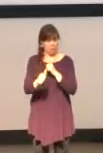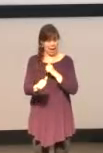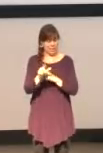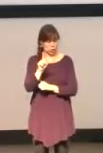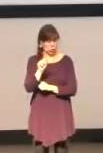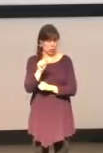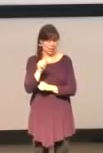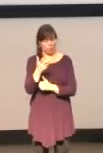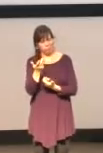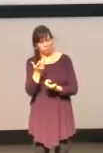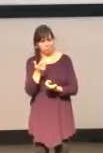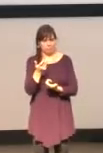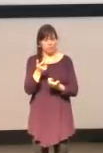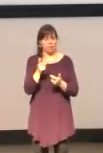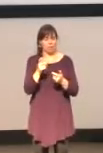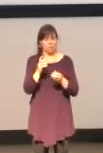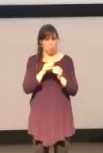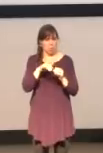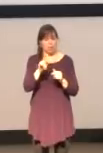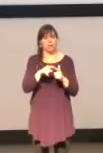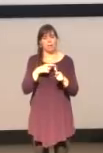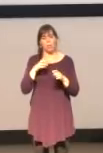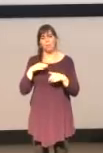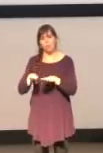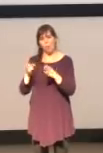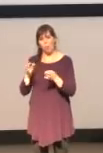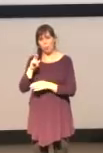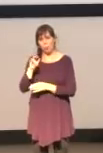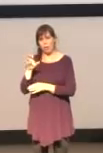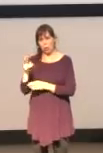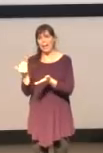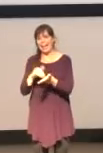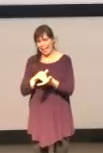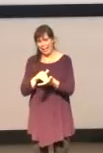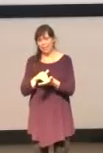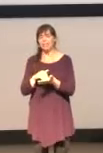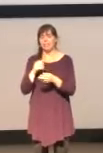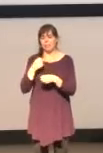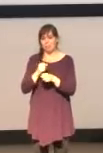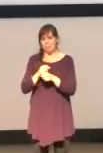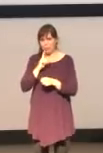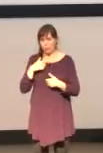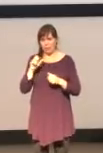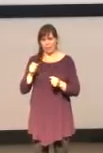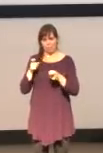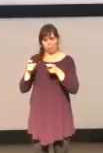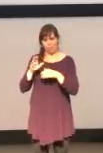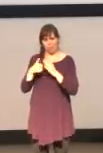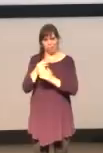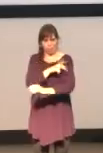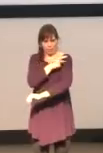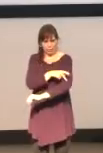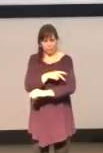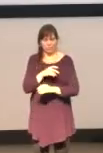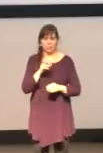beds, then we're going to have to reopen the RICU in order to manage COVID.